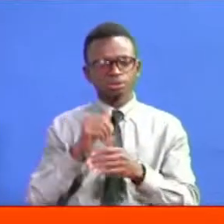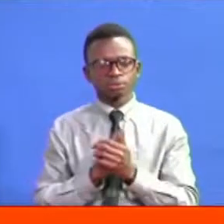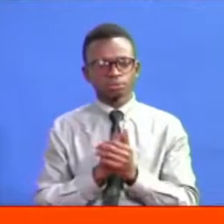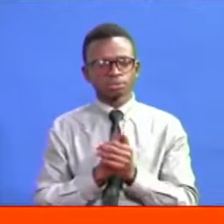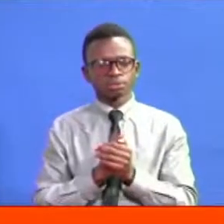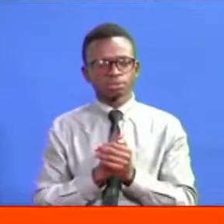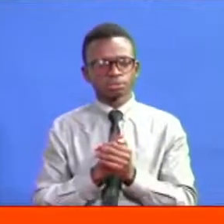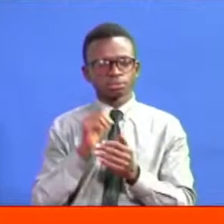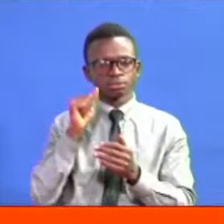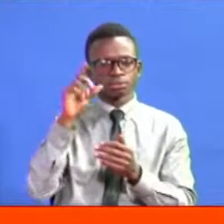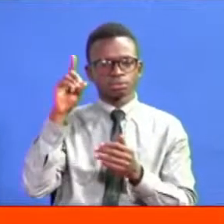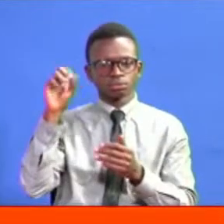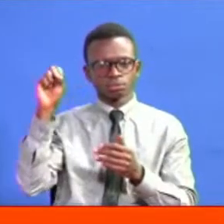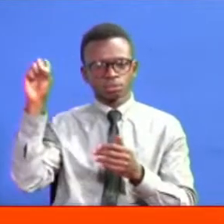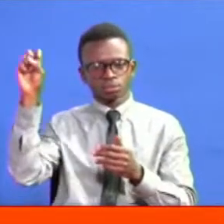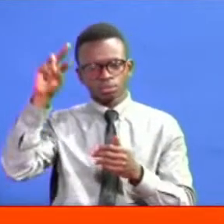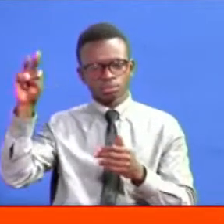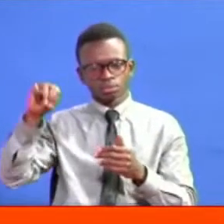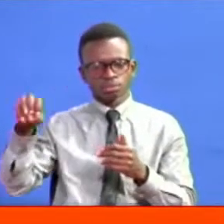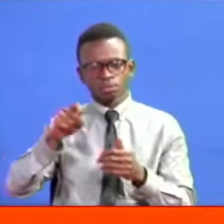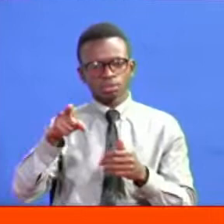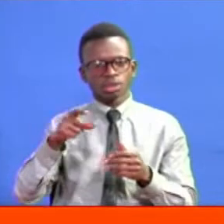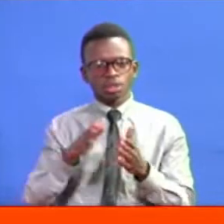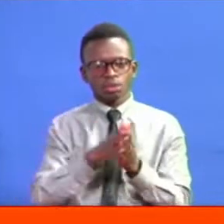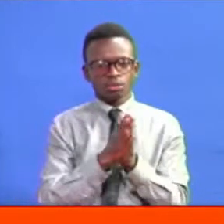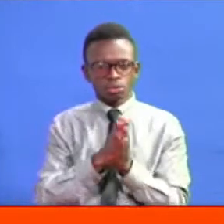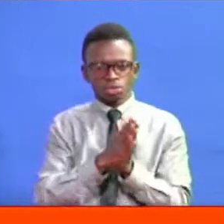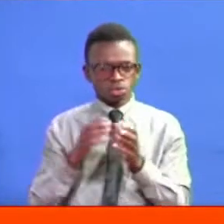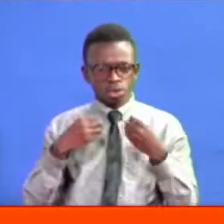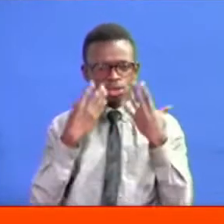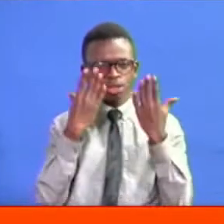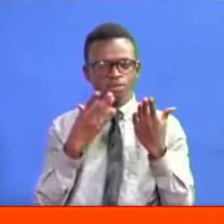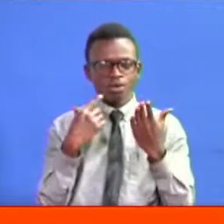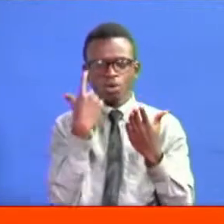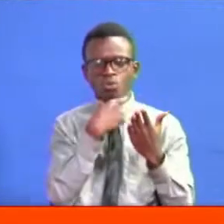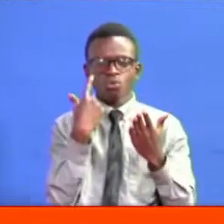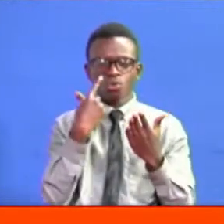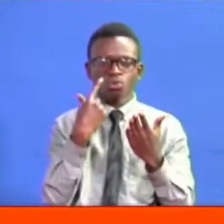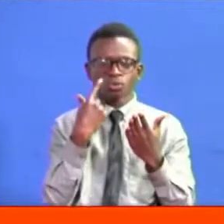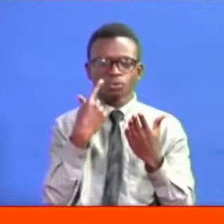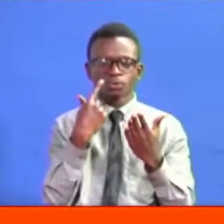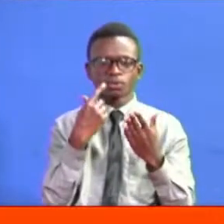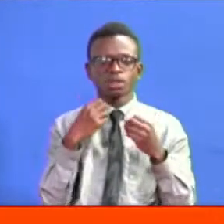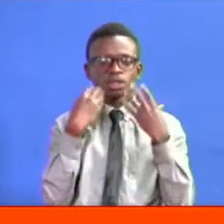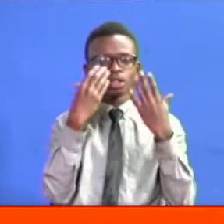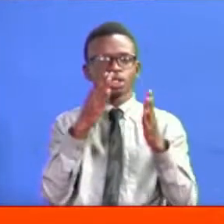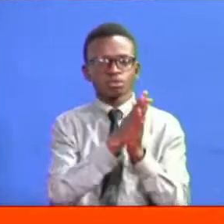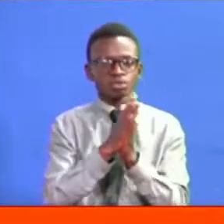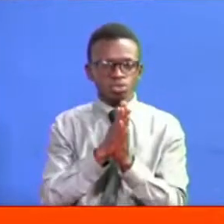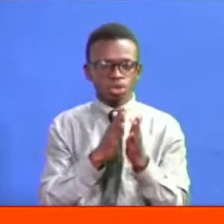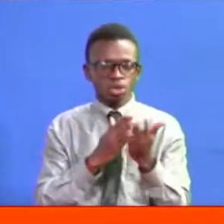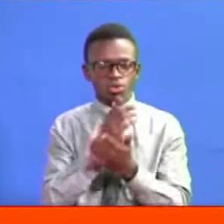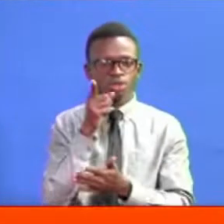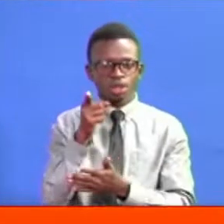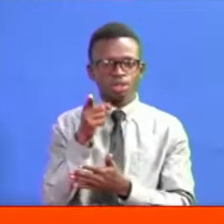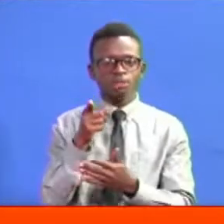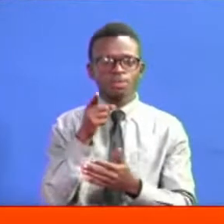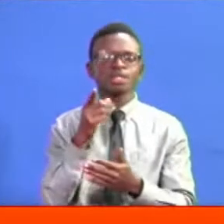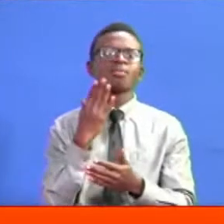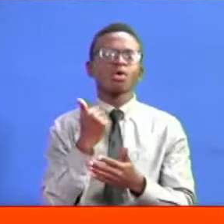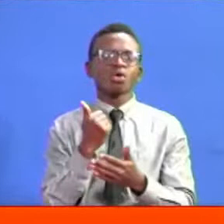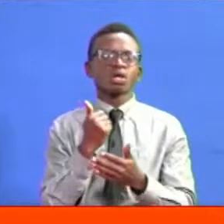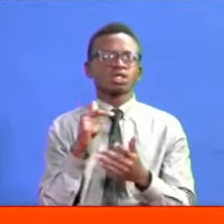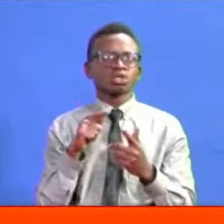Adams is a storyteller who uses paintings to tell stories. Being a self-taught artist, he aspires to inspire.